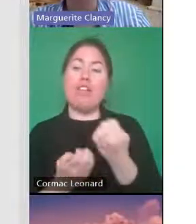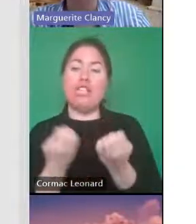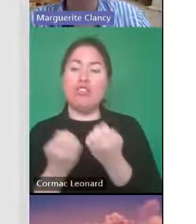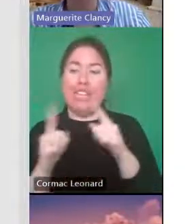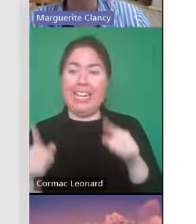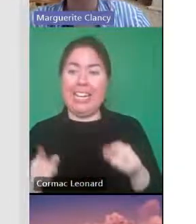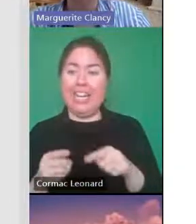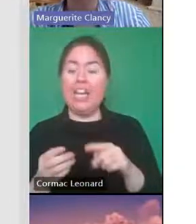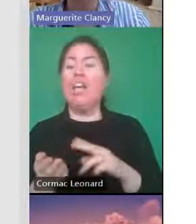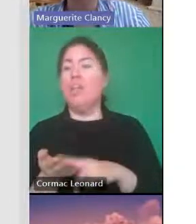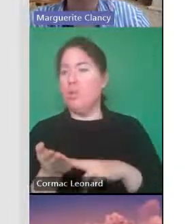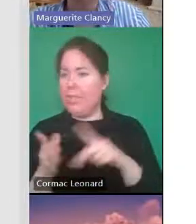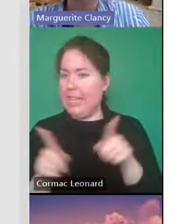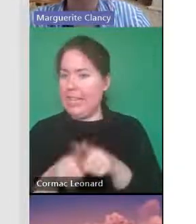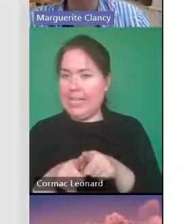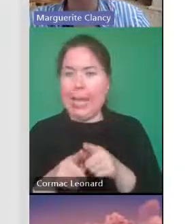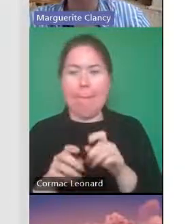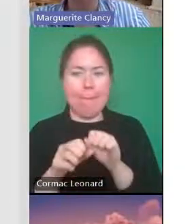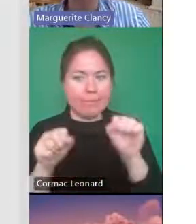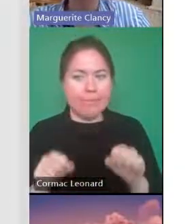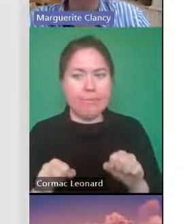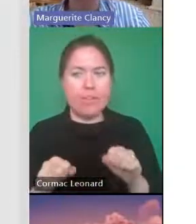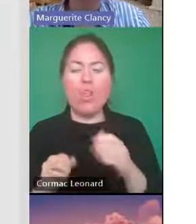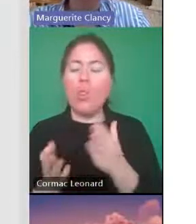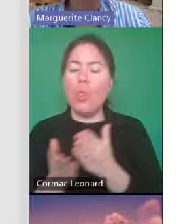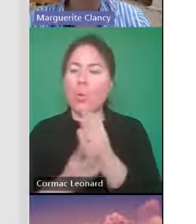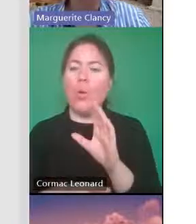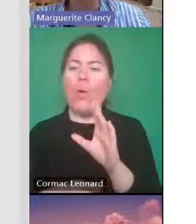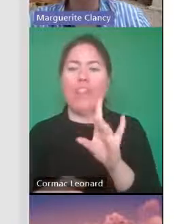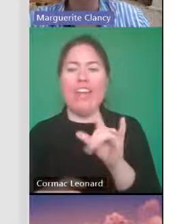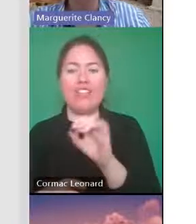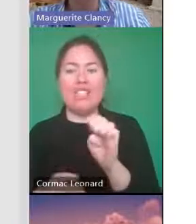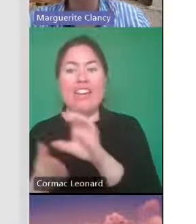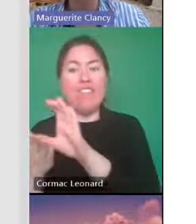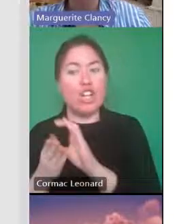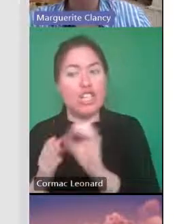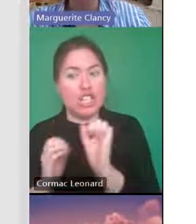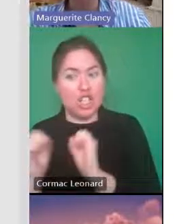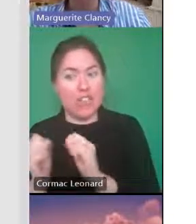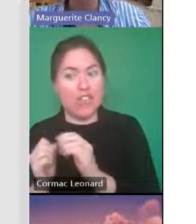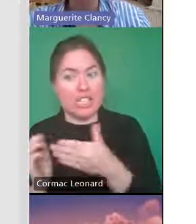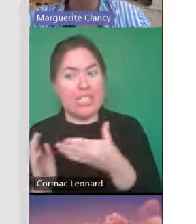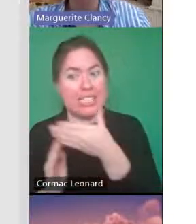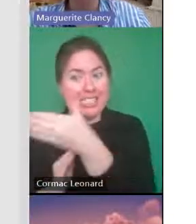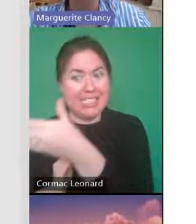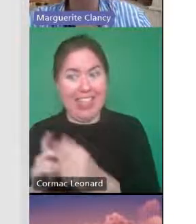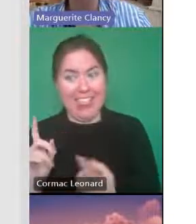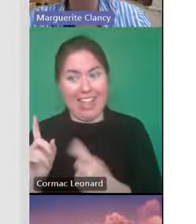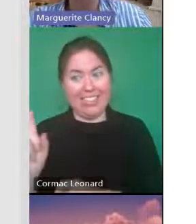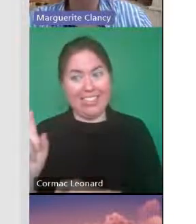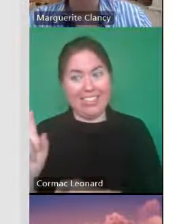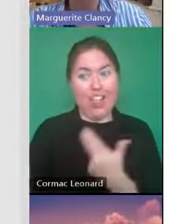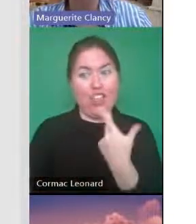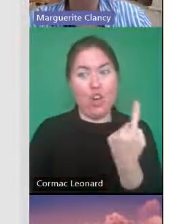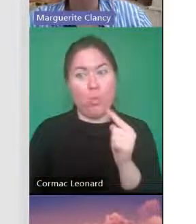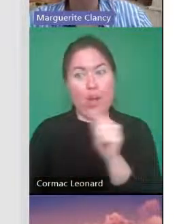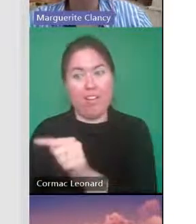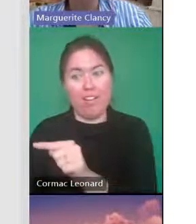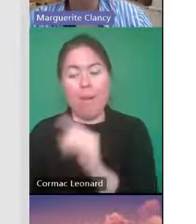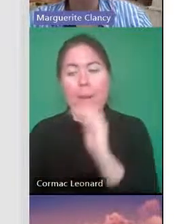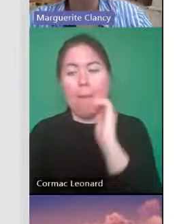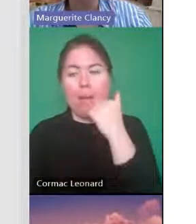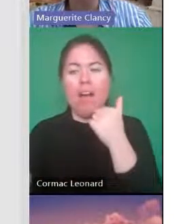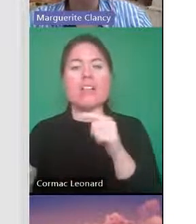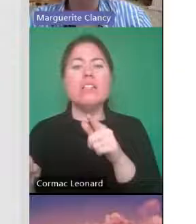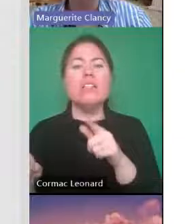that route. It's through the HSE and HSE funded services route that they should take, because the